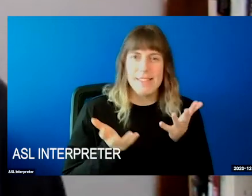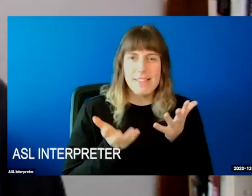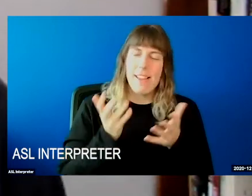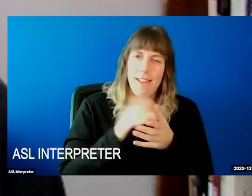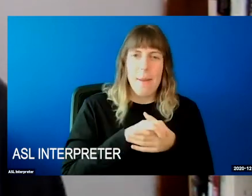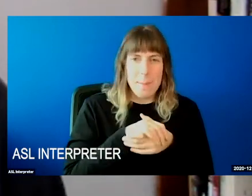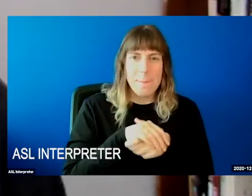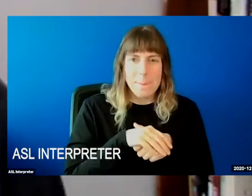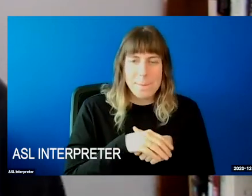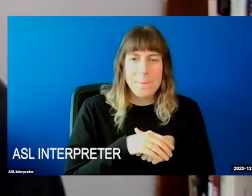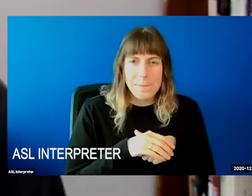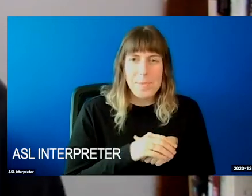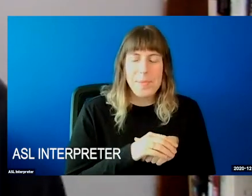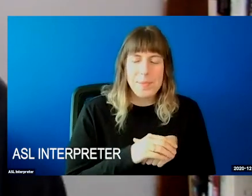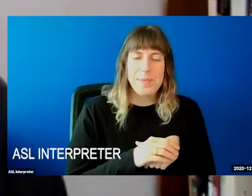these